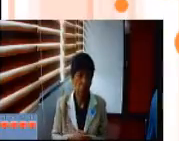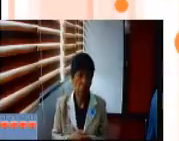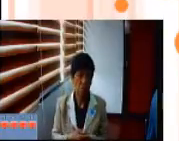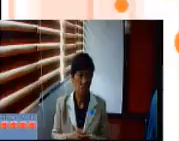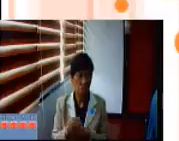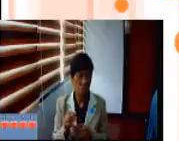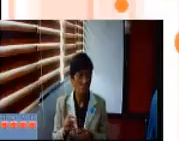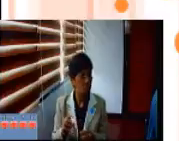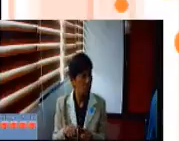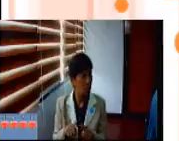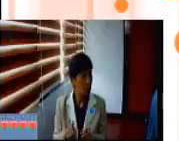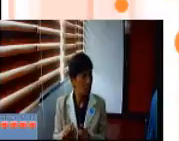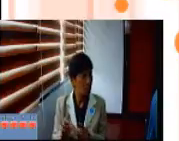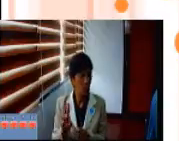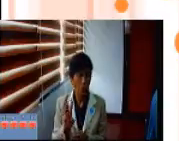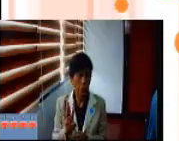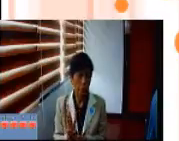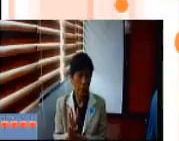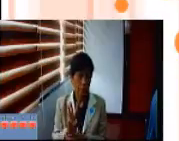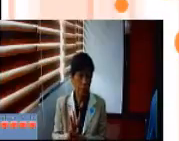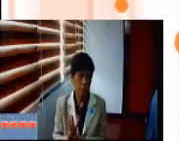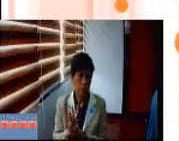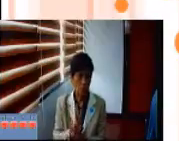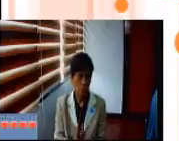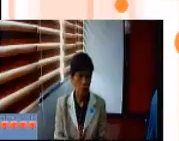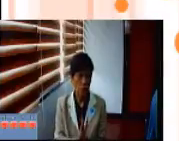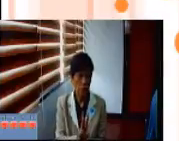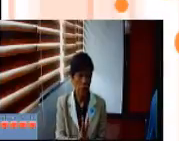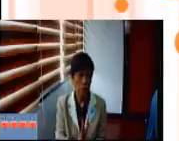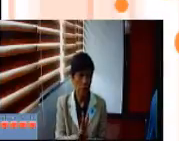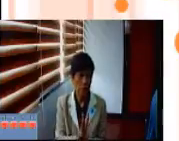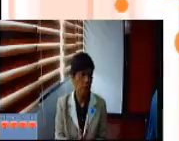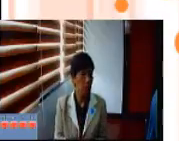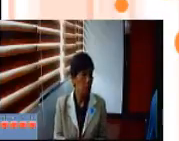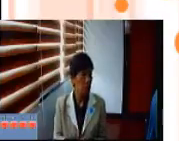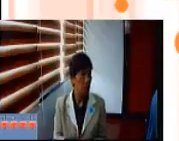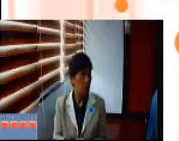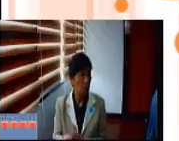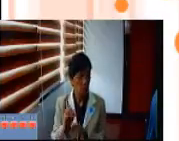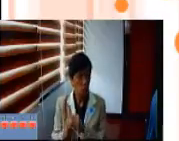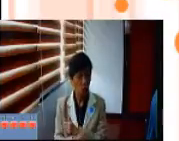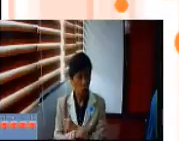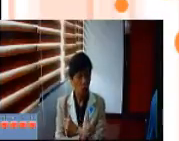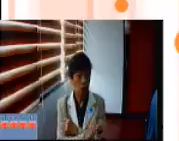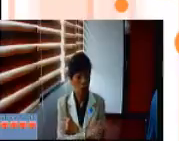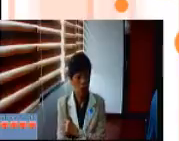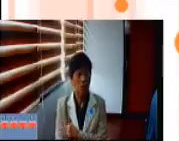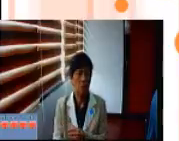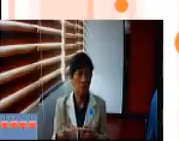and dolphins, will have to move elsewhere because it's not conducive anymore.